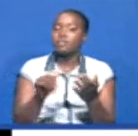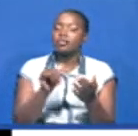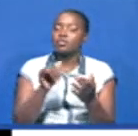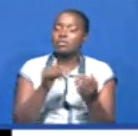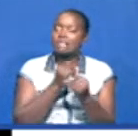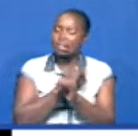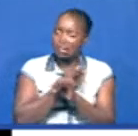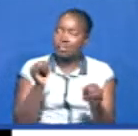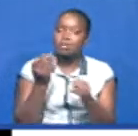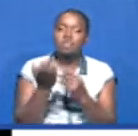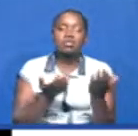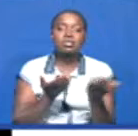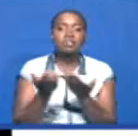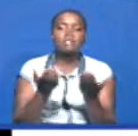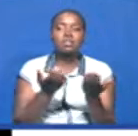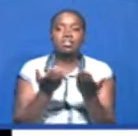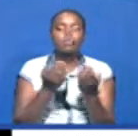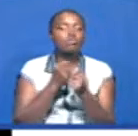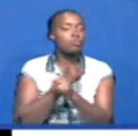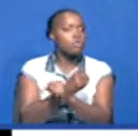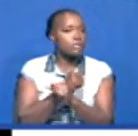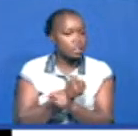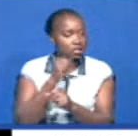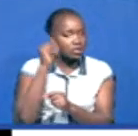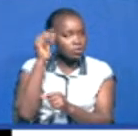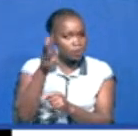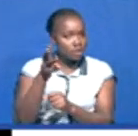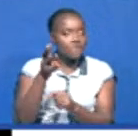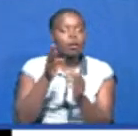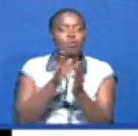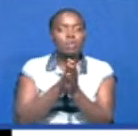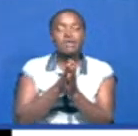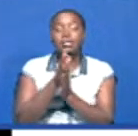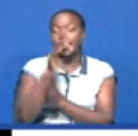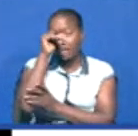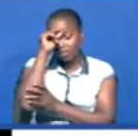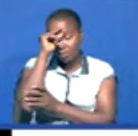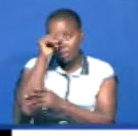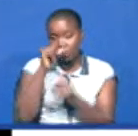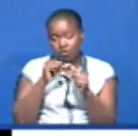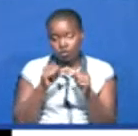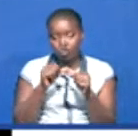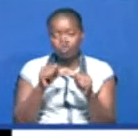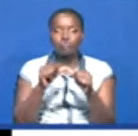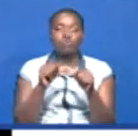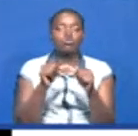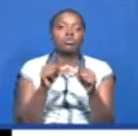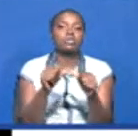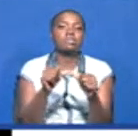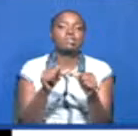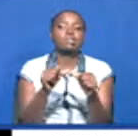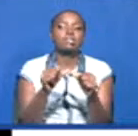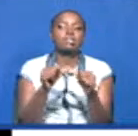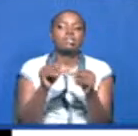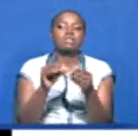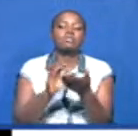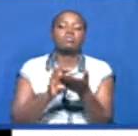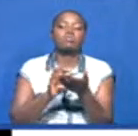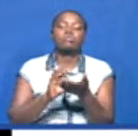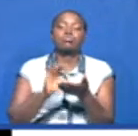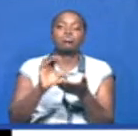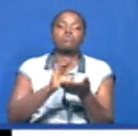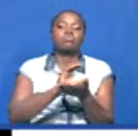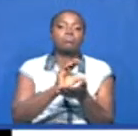trade, will be protected by government continuing to give an enabling